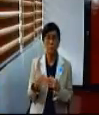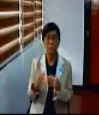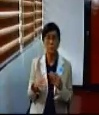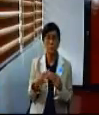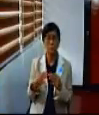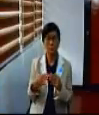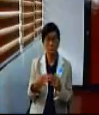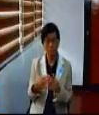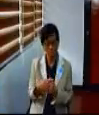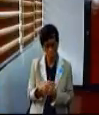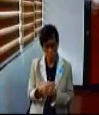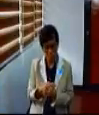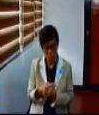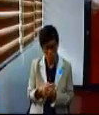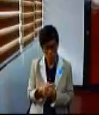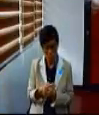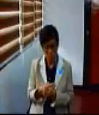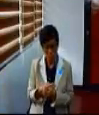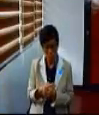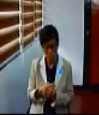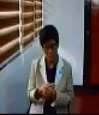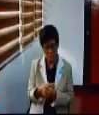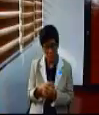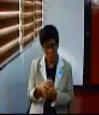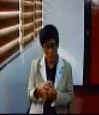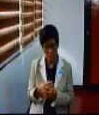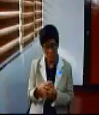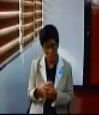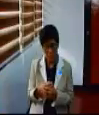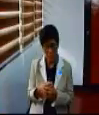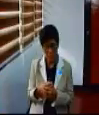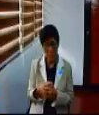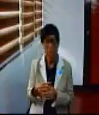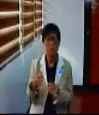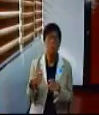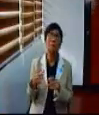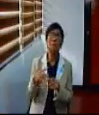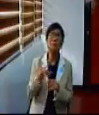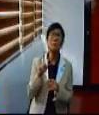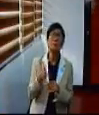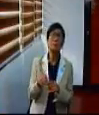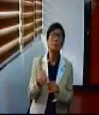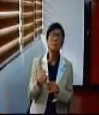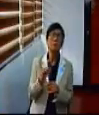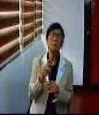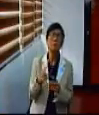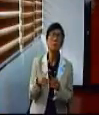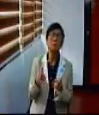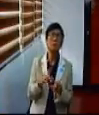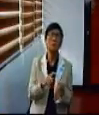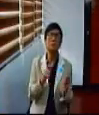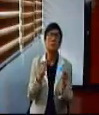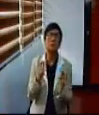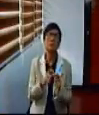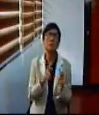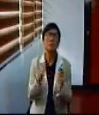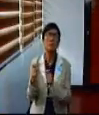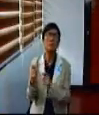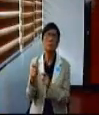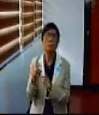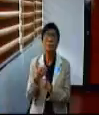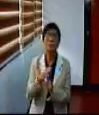jurisdiction. And I get the feeling the essence of the question is a very transboundary nature of environmental